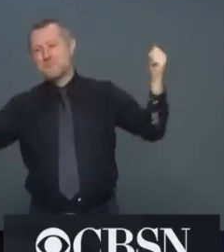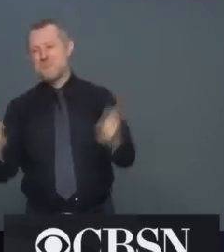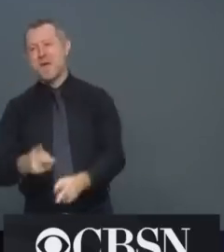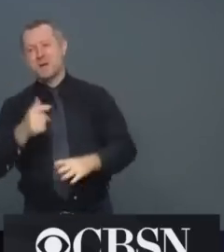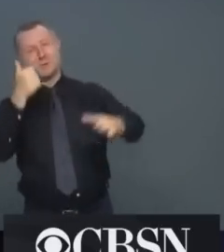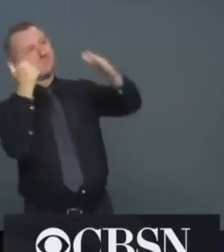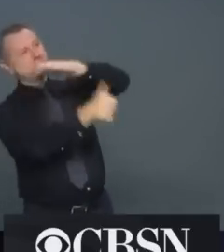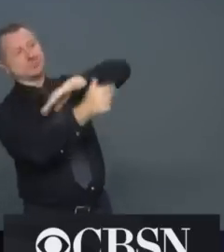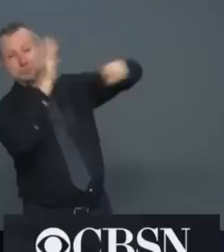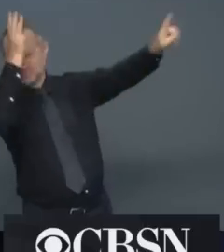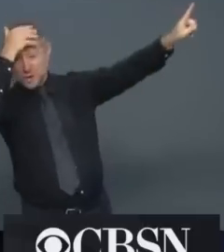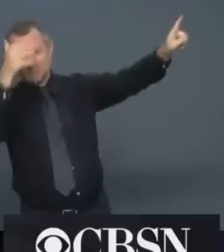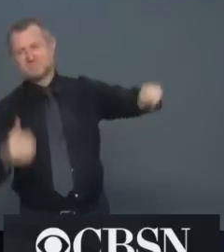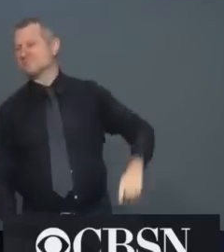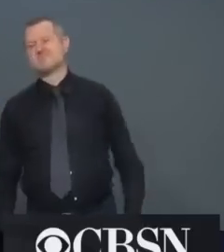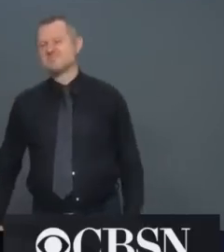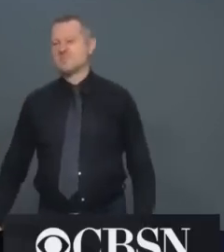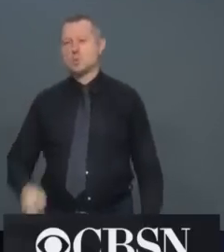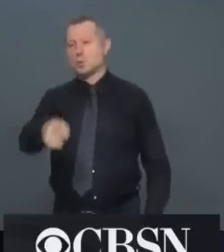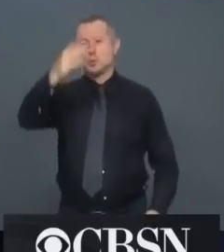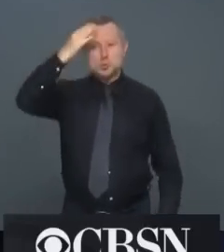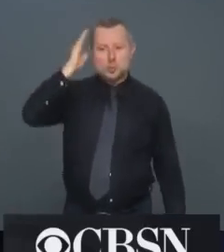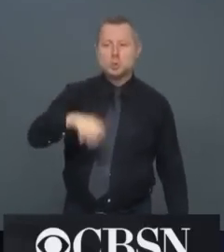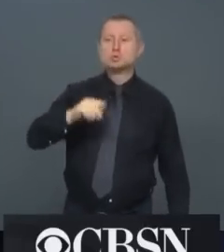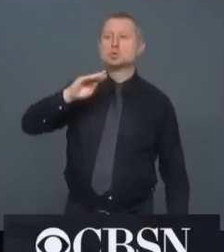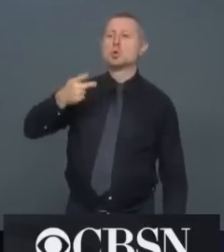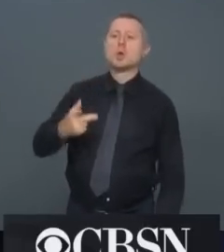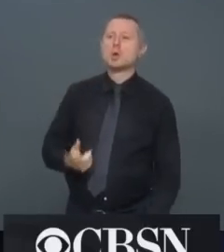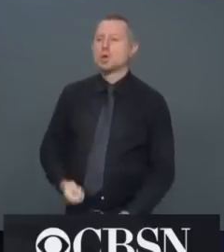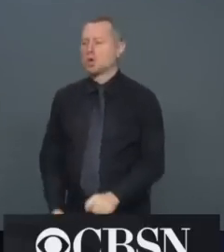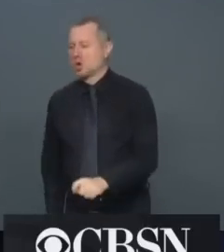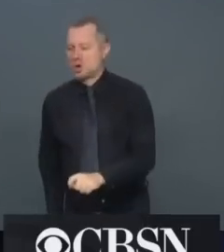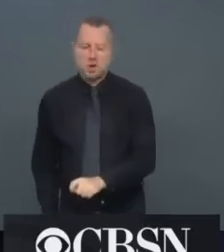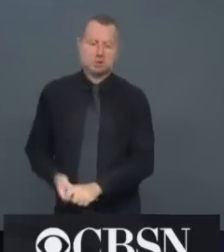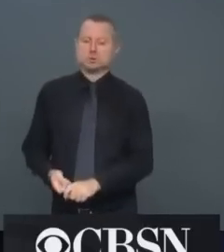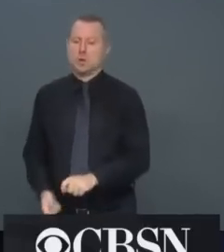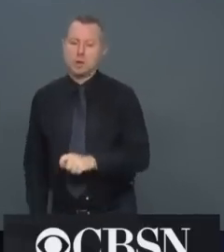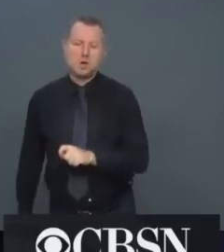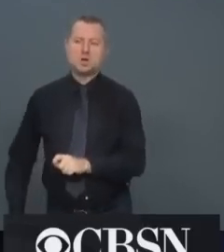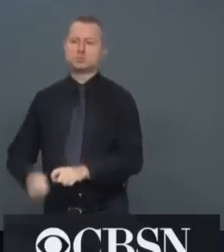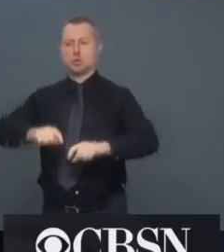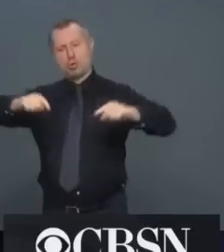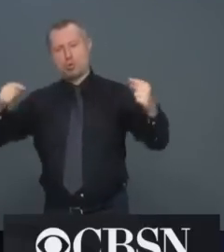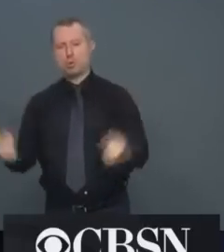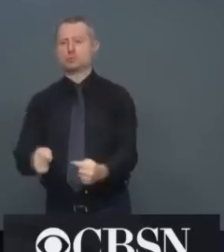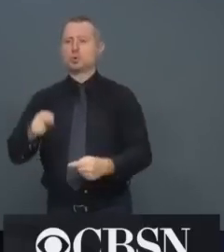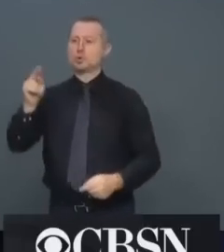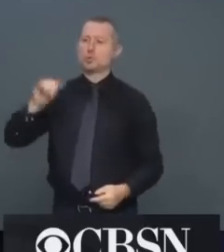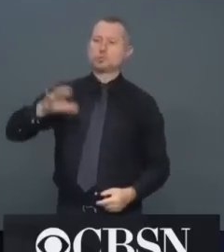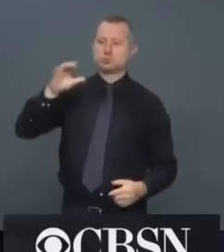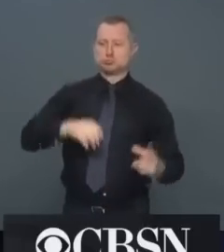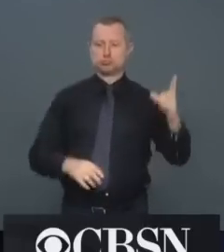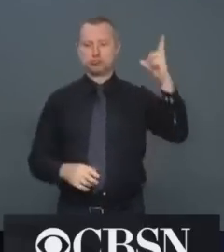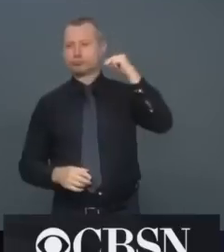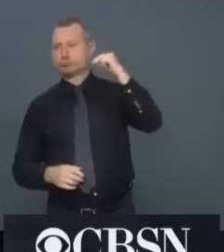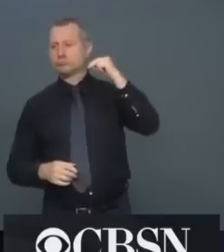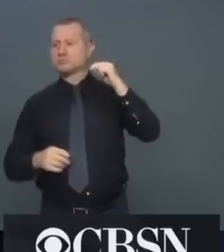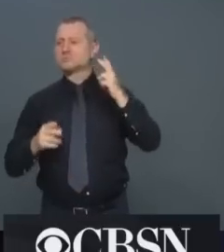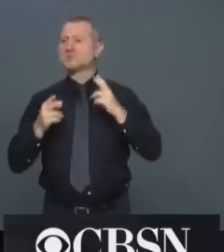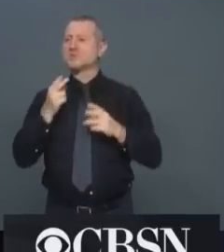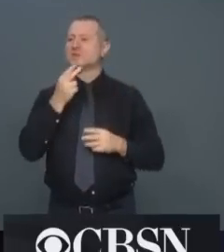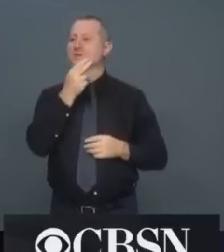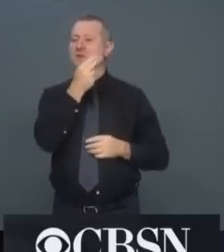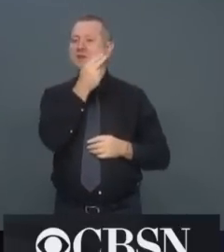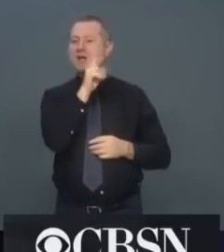has done everything he can to hurt New York. No Hudson River tunnels, no Second Avenue subway,